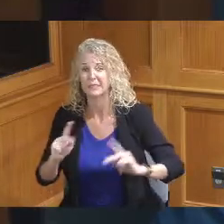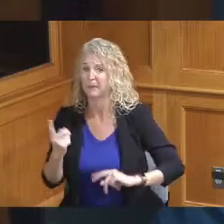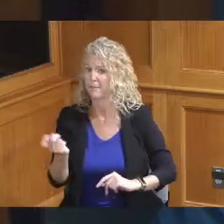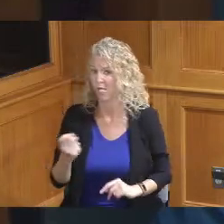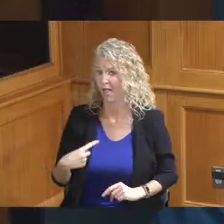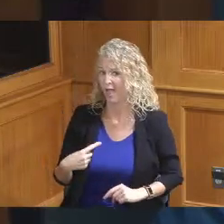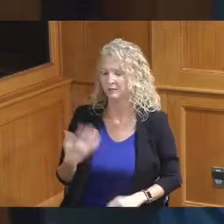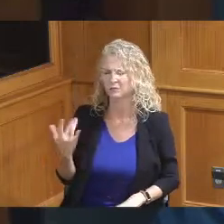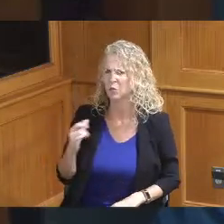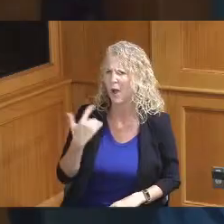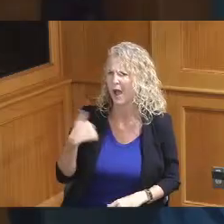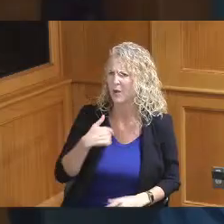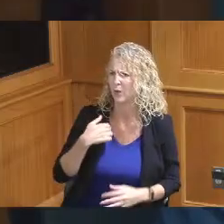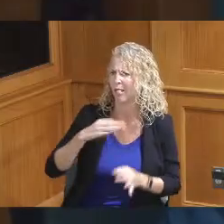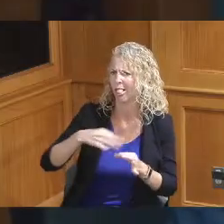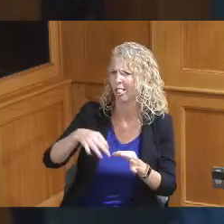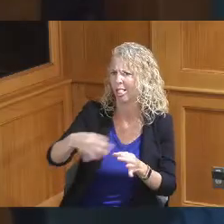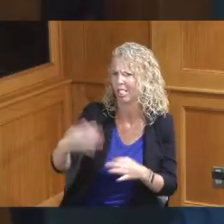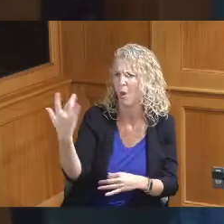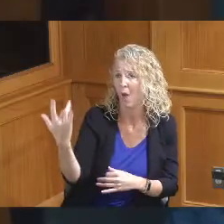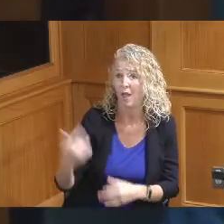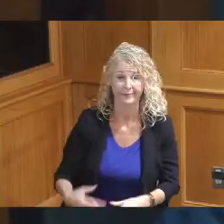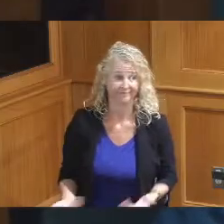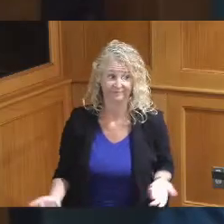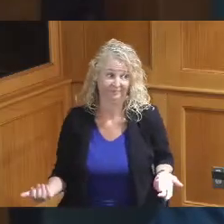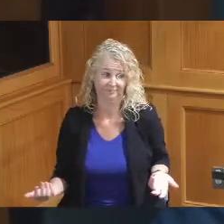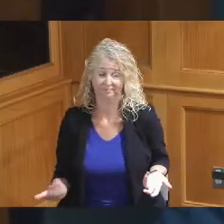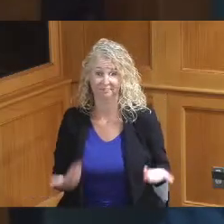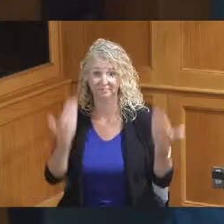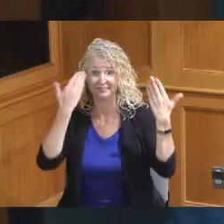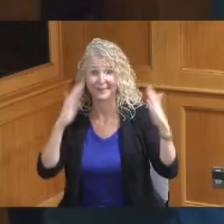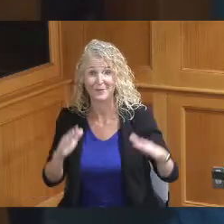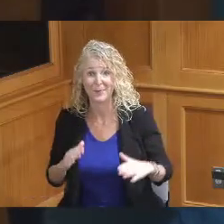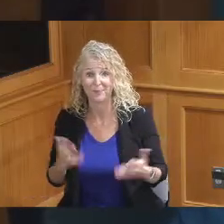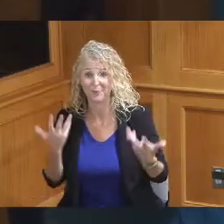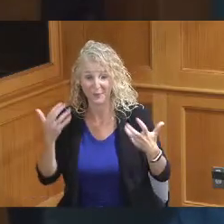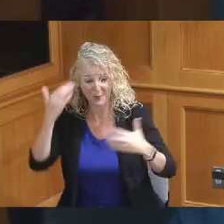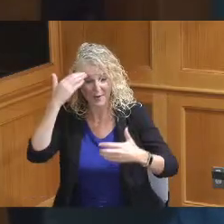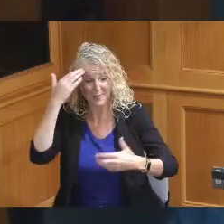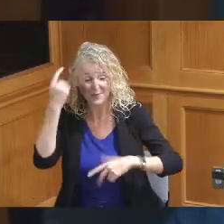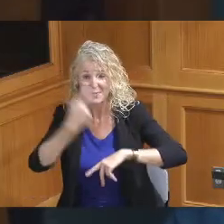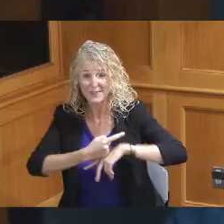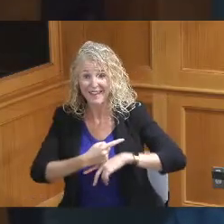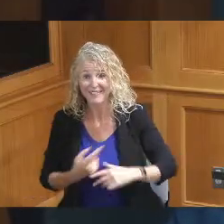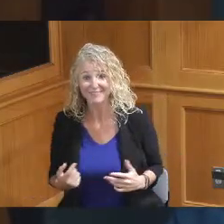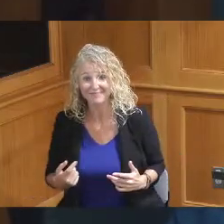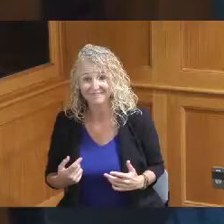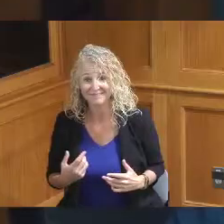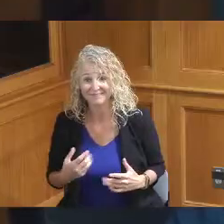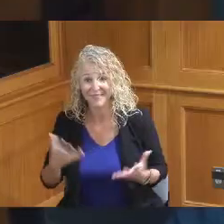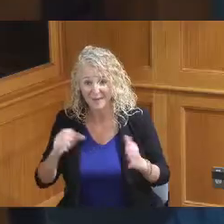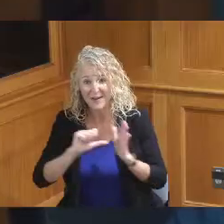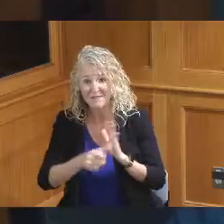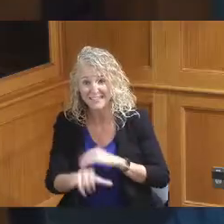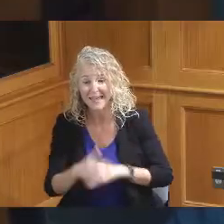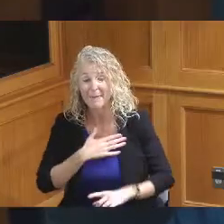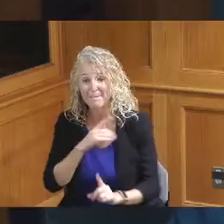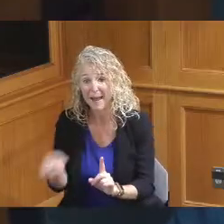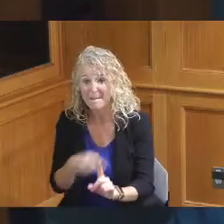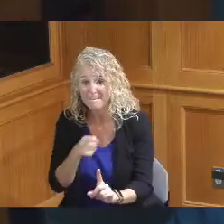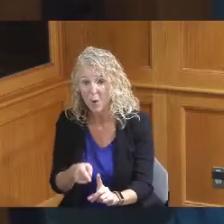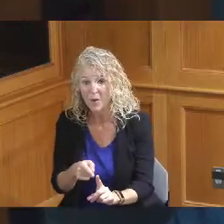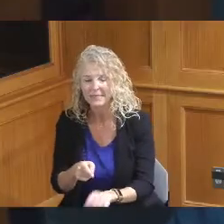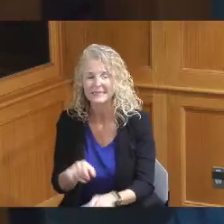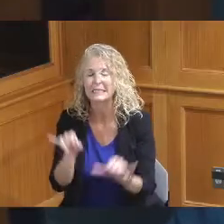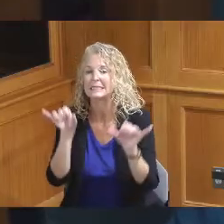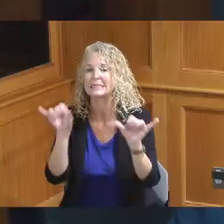me, why did we wait to the last minute? And I wanted to make sure that was highlighted. My points have been the